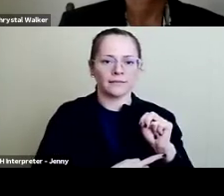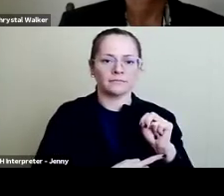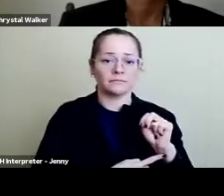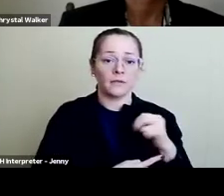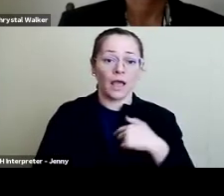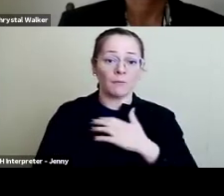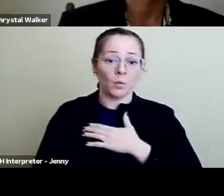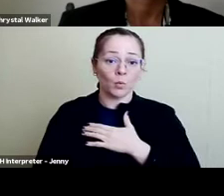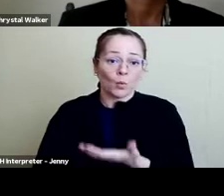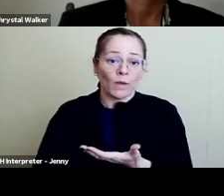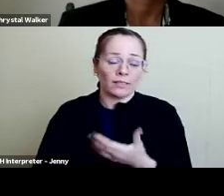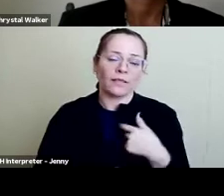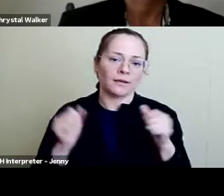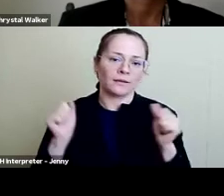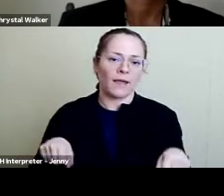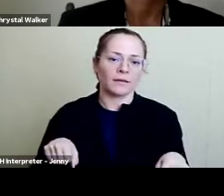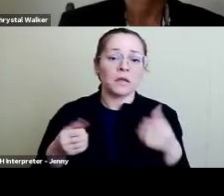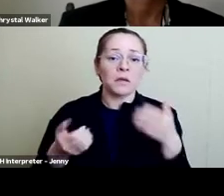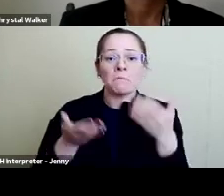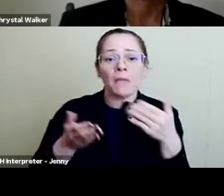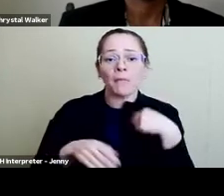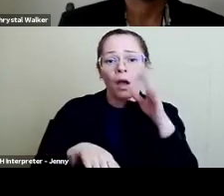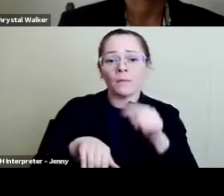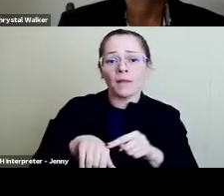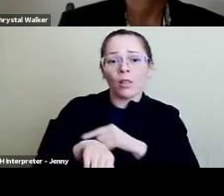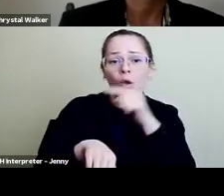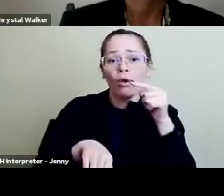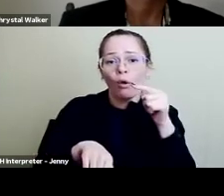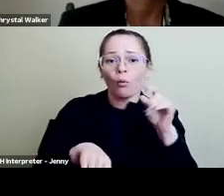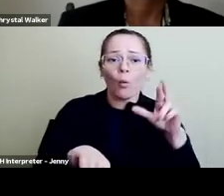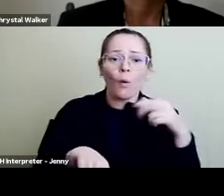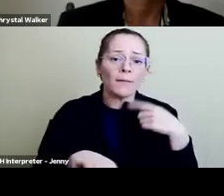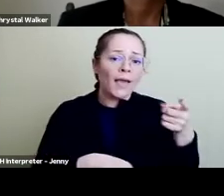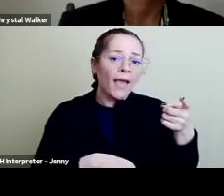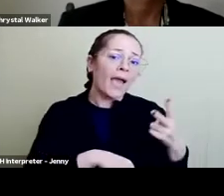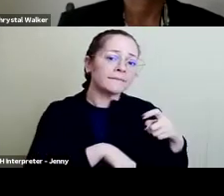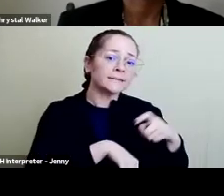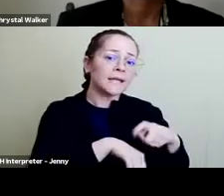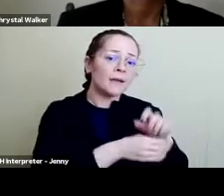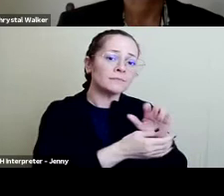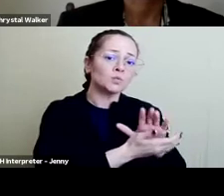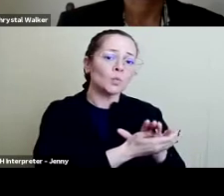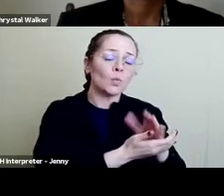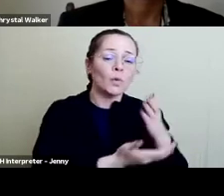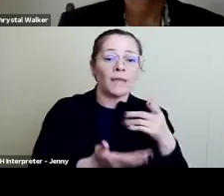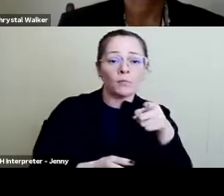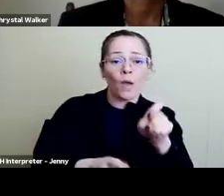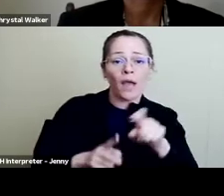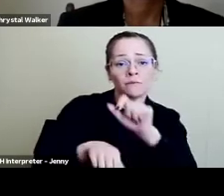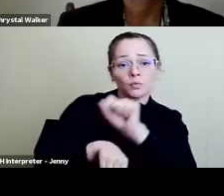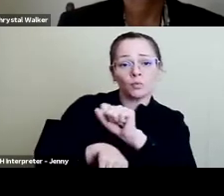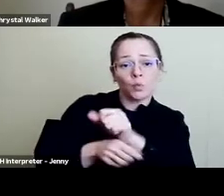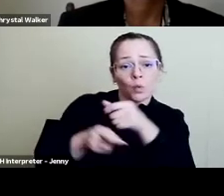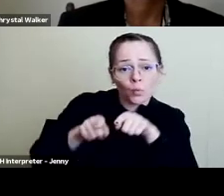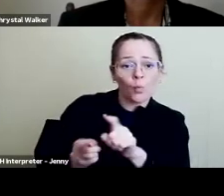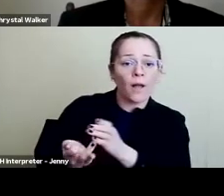might take you a little longer. You know, you may have to go half time to school. You may have to work while you're doing it, but everything that